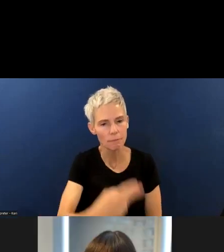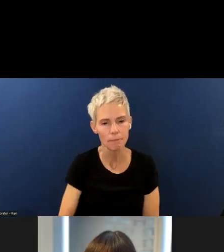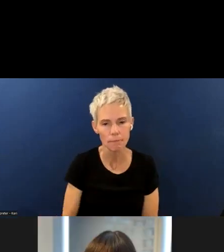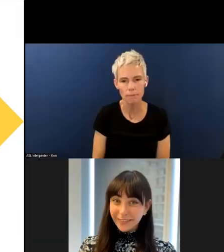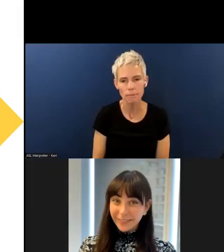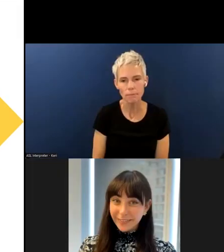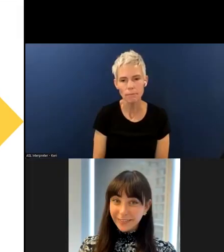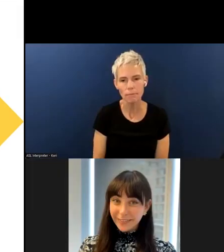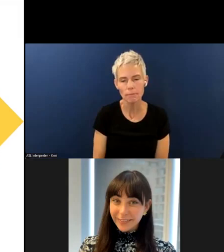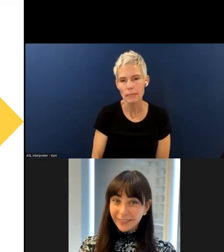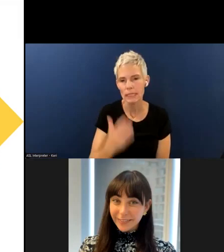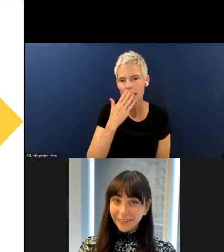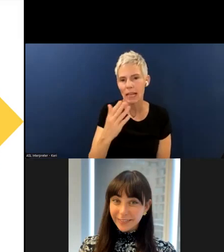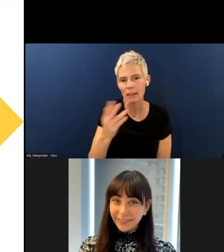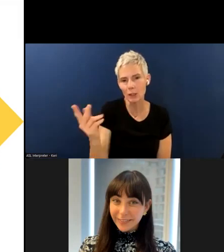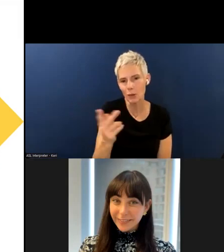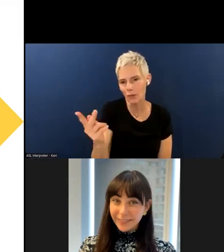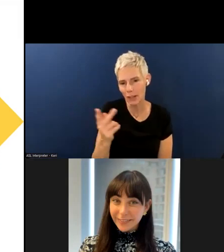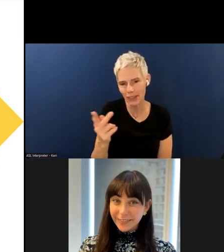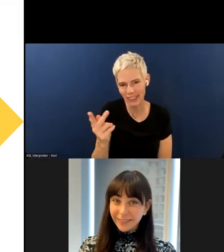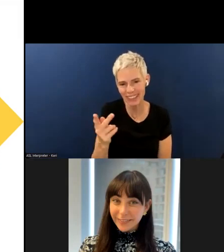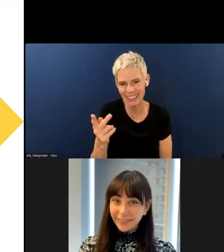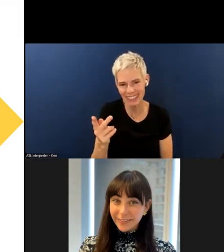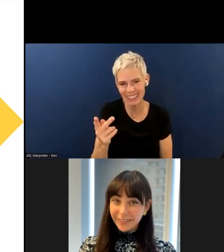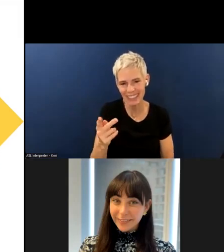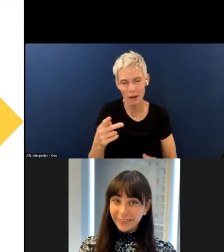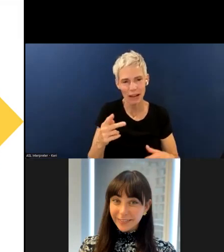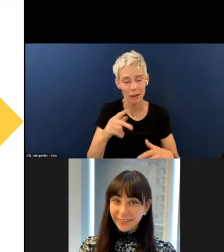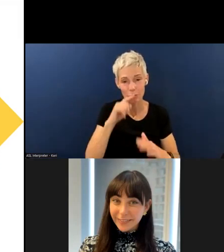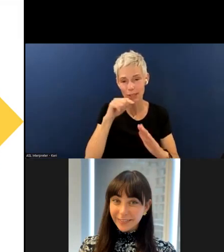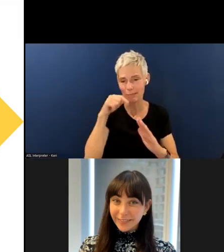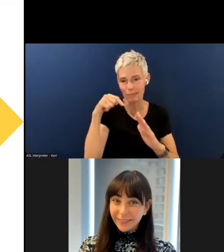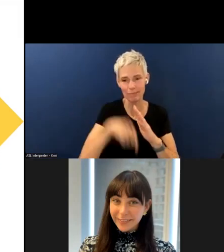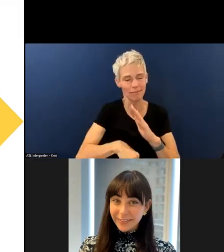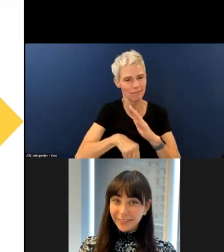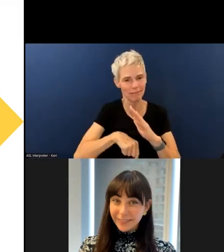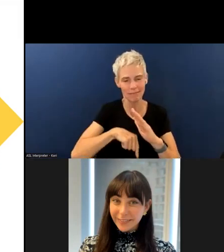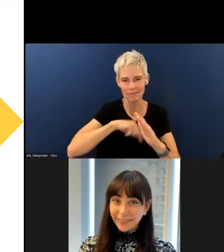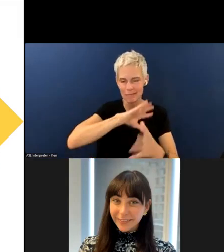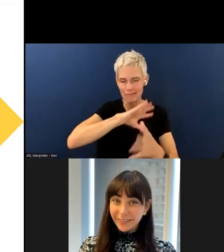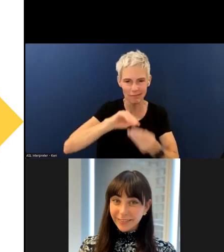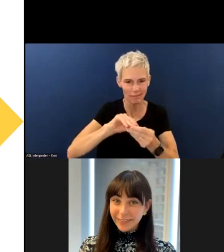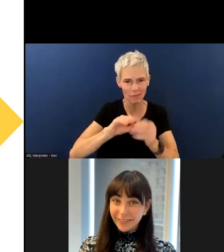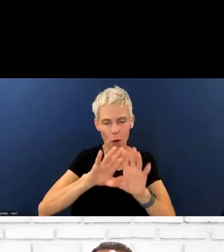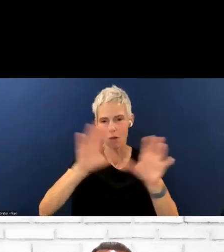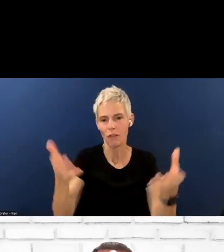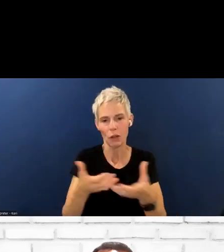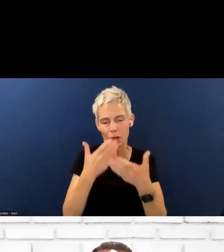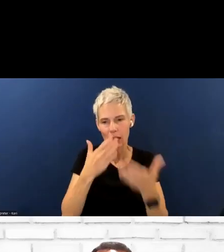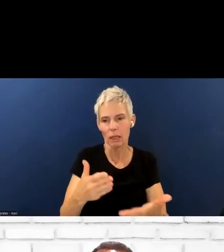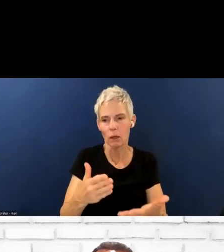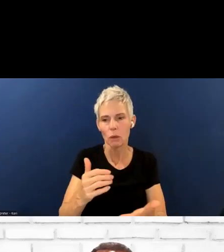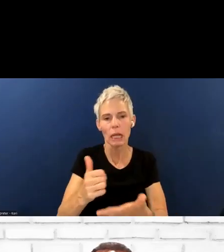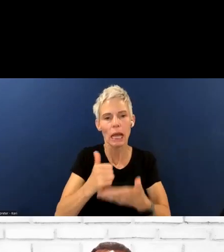Oh, folks, thank you both for a very comprehensive overview. It really does help us to have